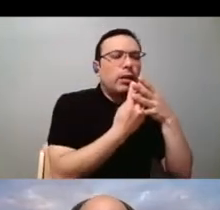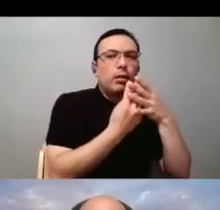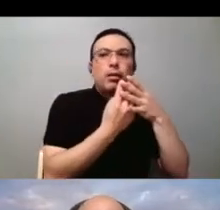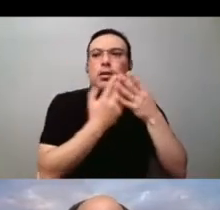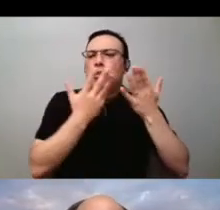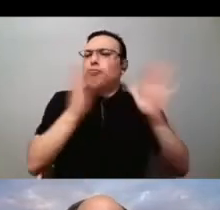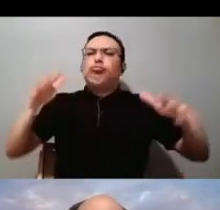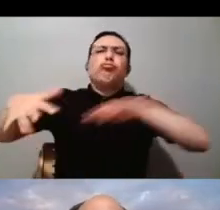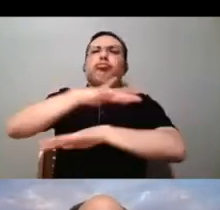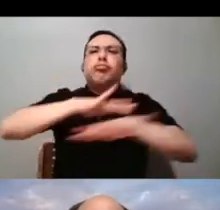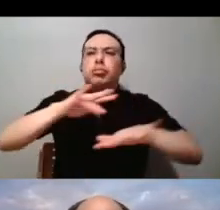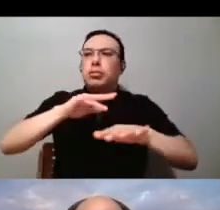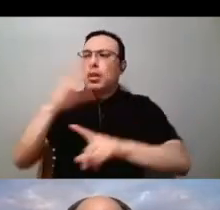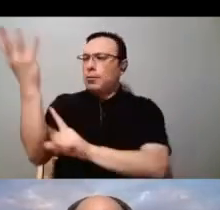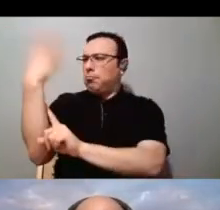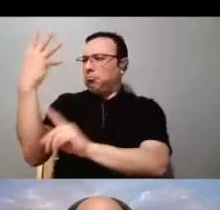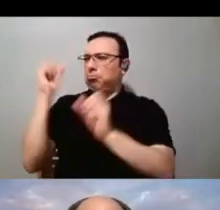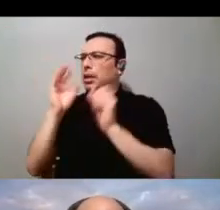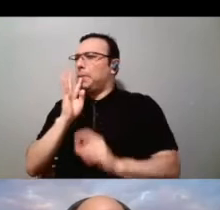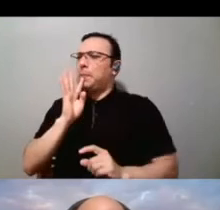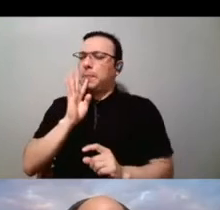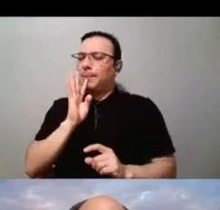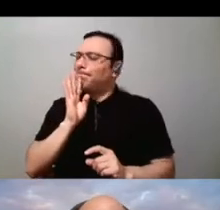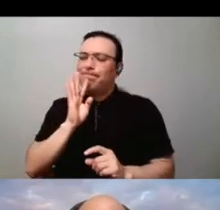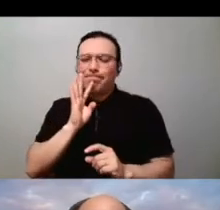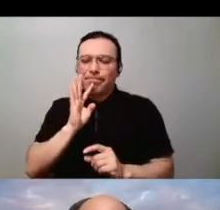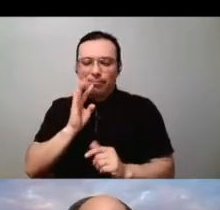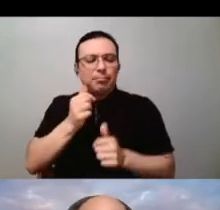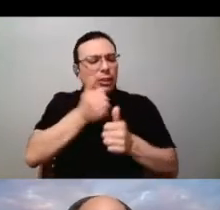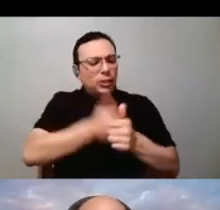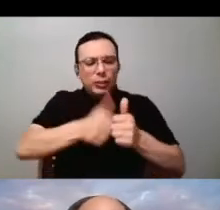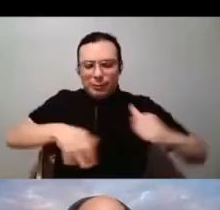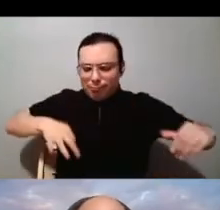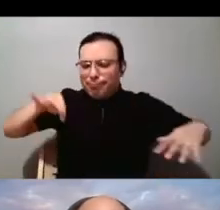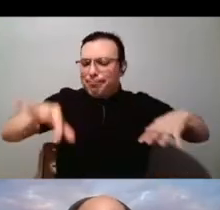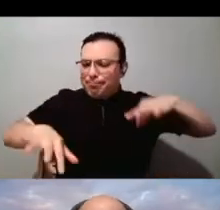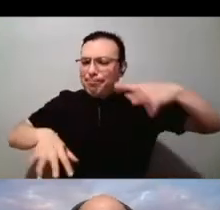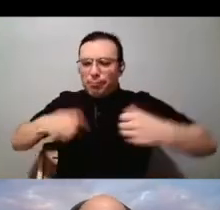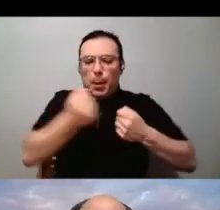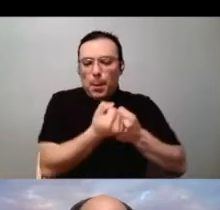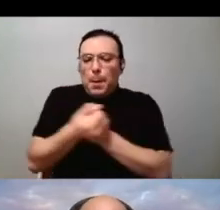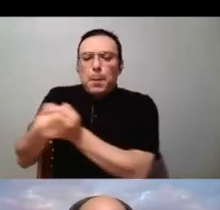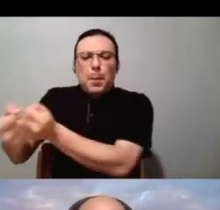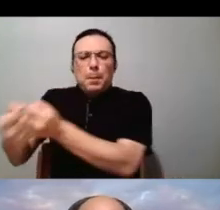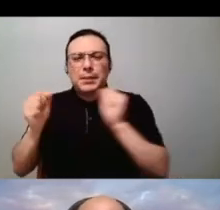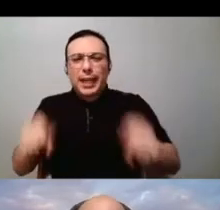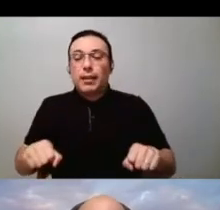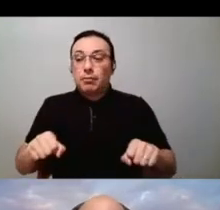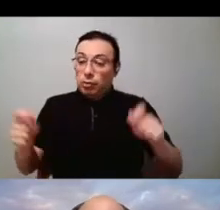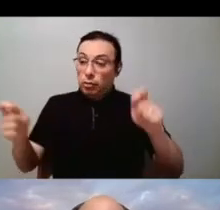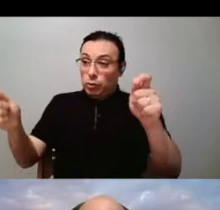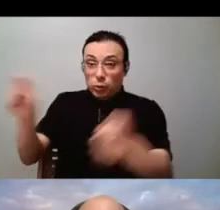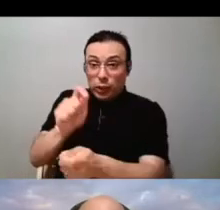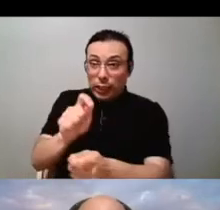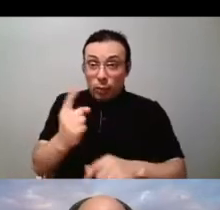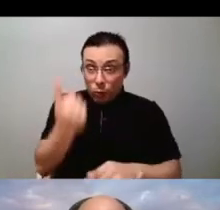everyone can contribute in their own unique ways to an uprising. Change has many rhythms, forms,